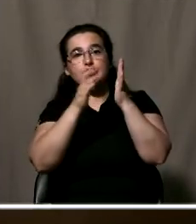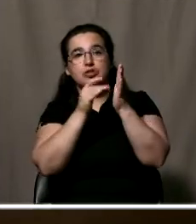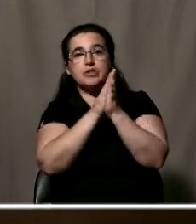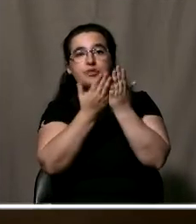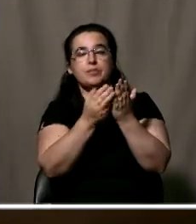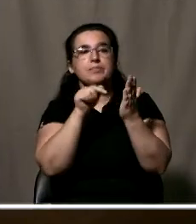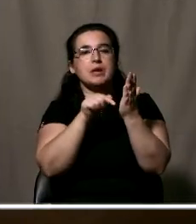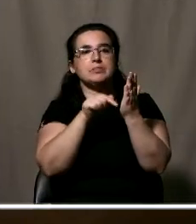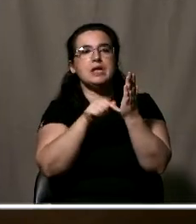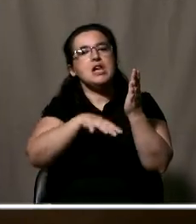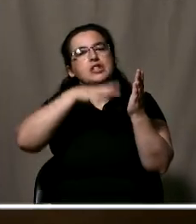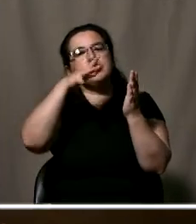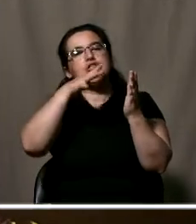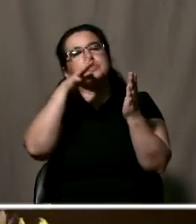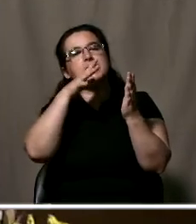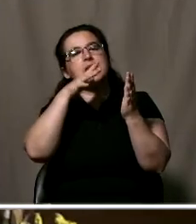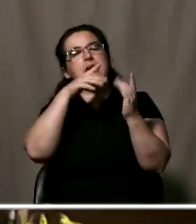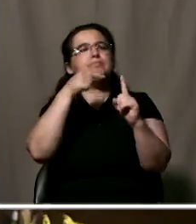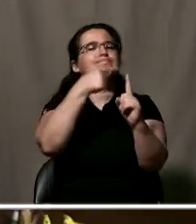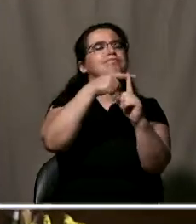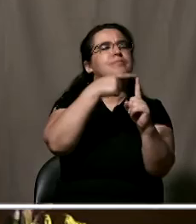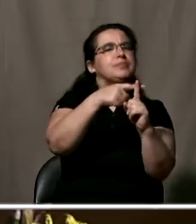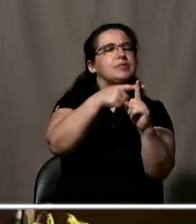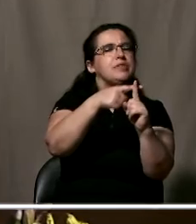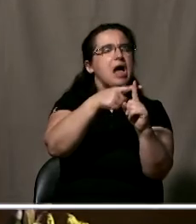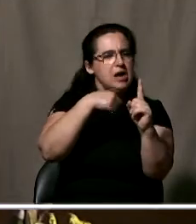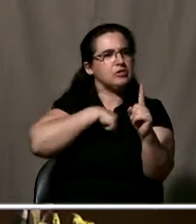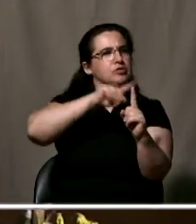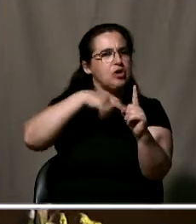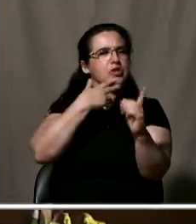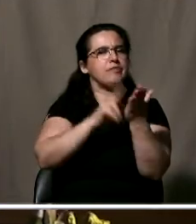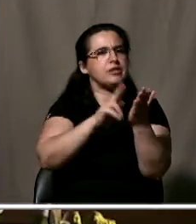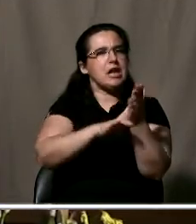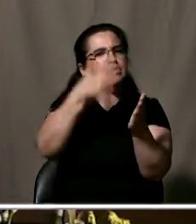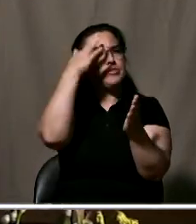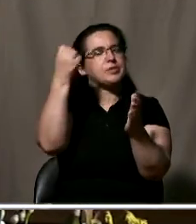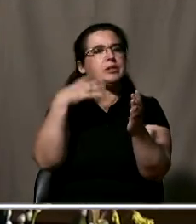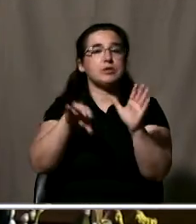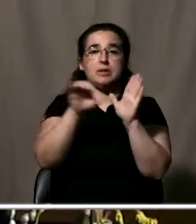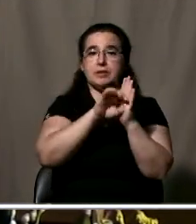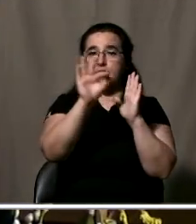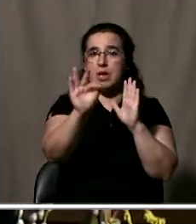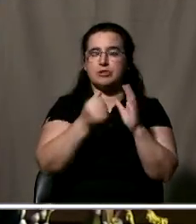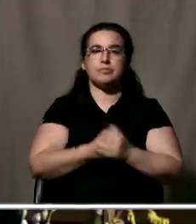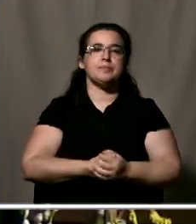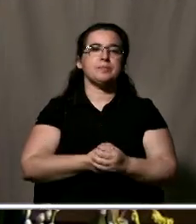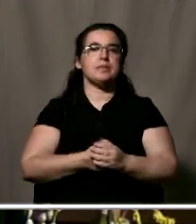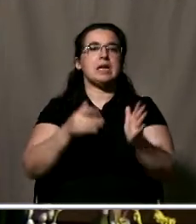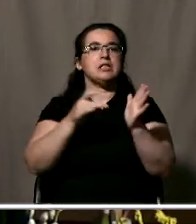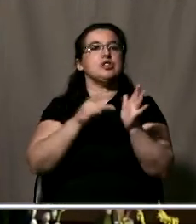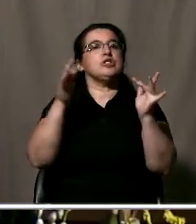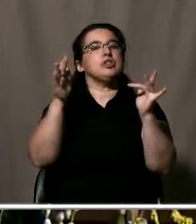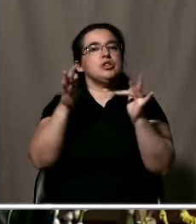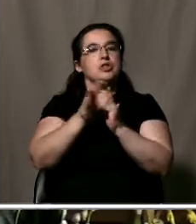priestly ministry. Vai explicar-nos quais são os benefícios de nós entendermos estas realidades. In chapter 4. No capítulo 4. Jesus is the one that